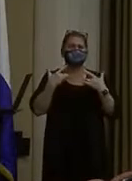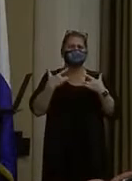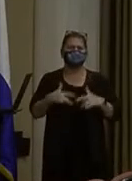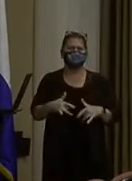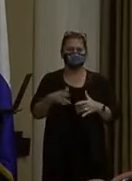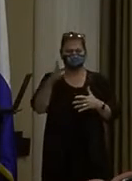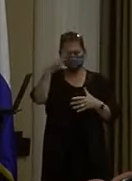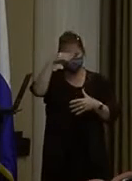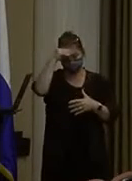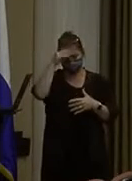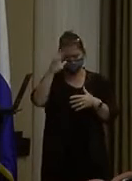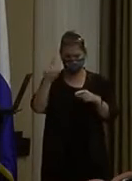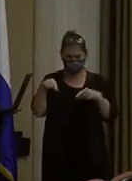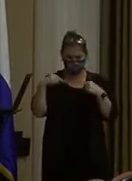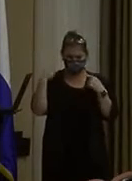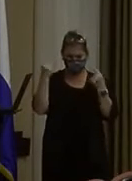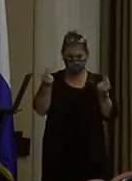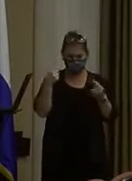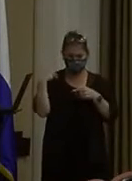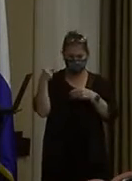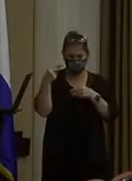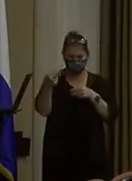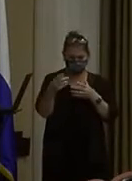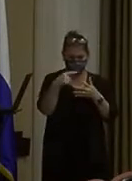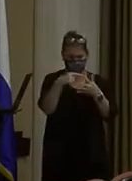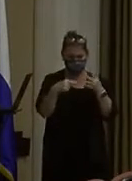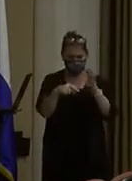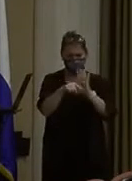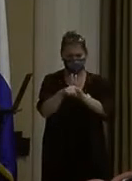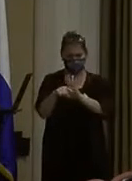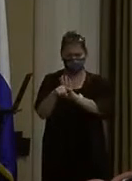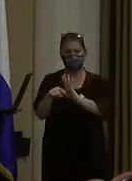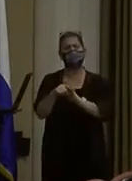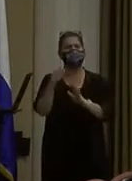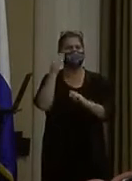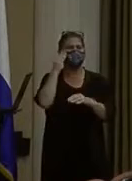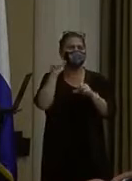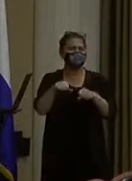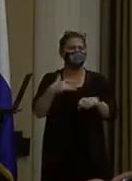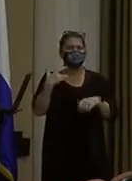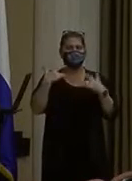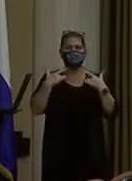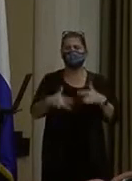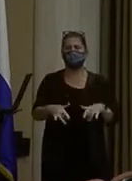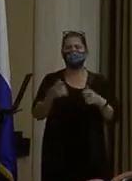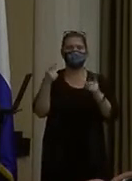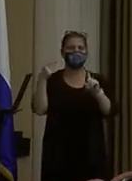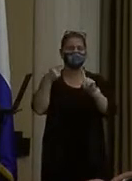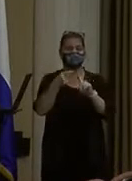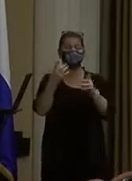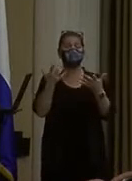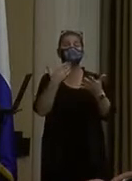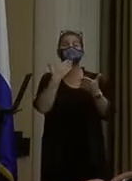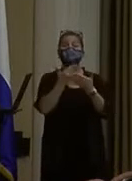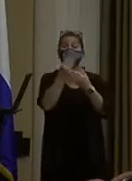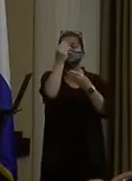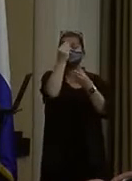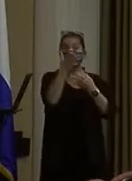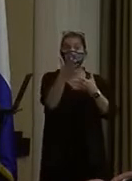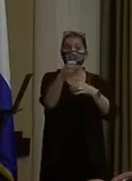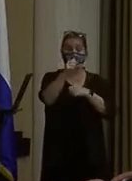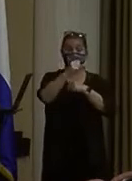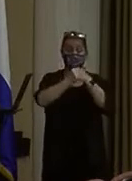depressing to learn how long it's taken us to advance this health equity agenda in America. But the good news is that these